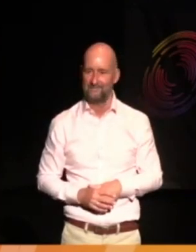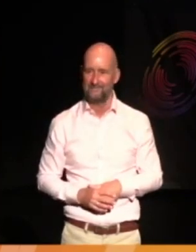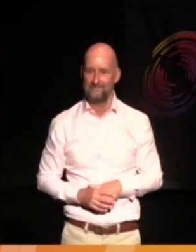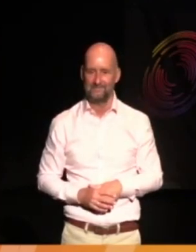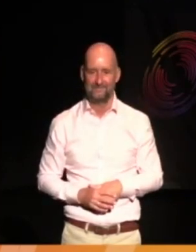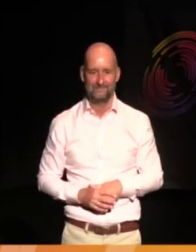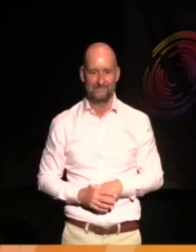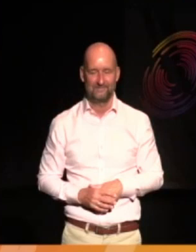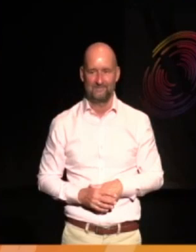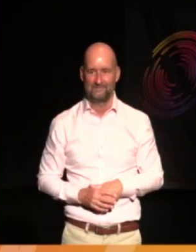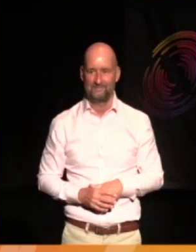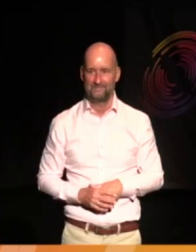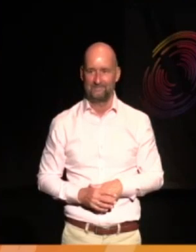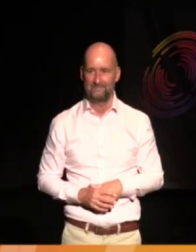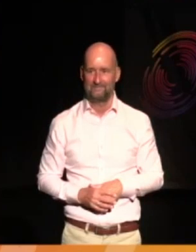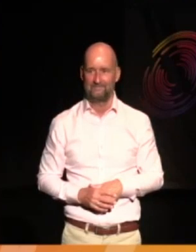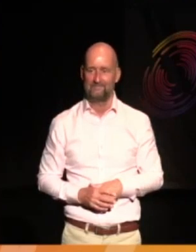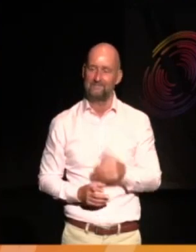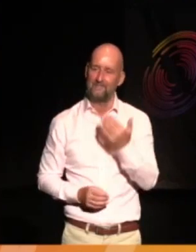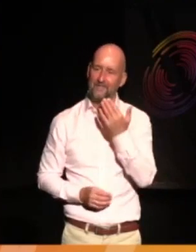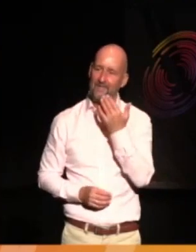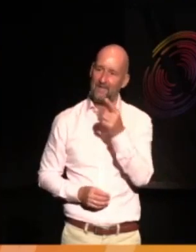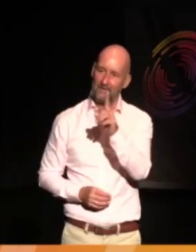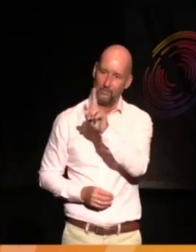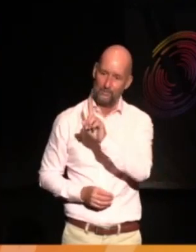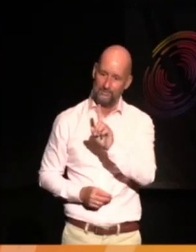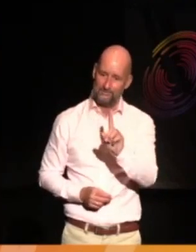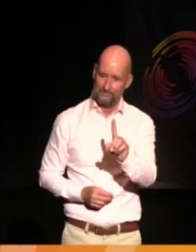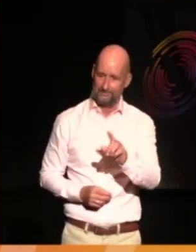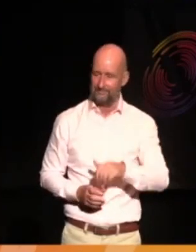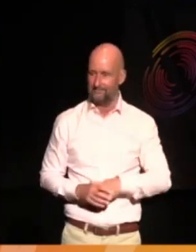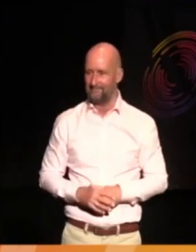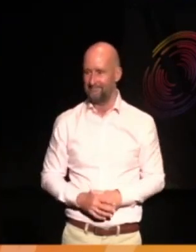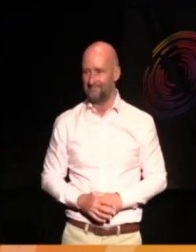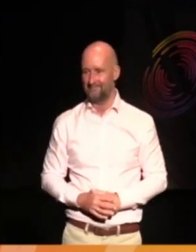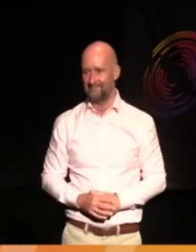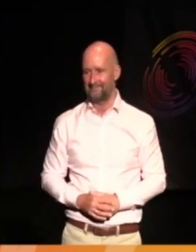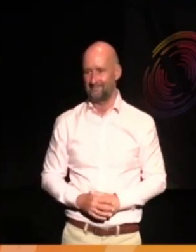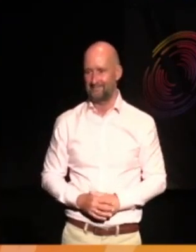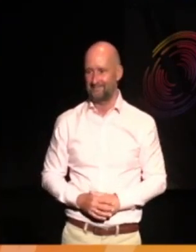Okay, just, there's a micro, there, thank you. Somebody here?